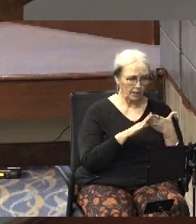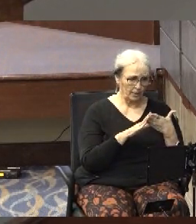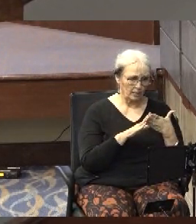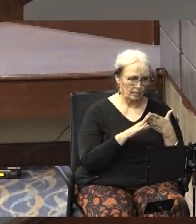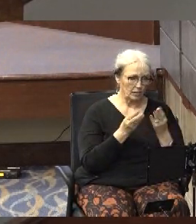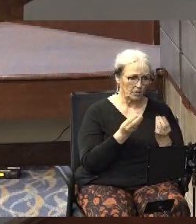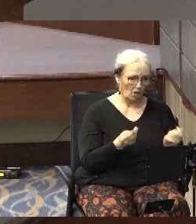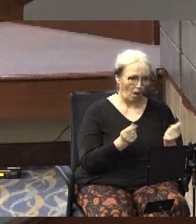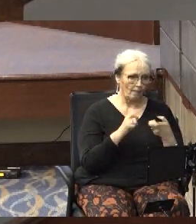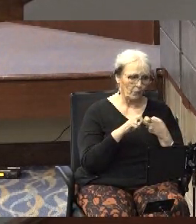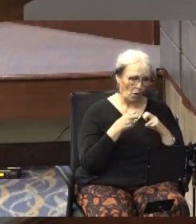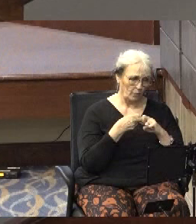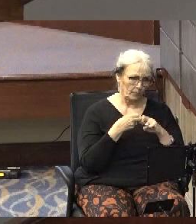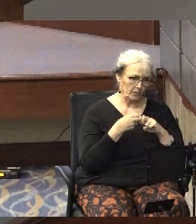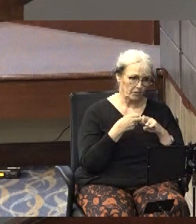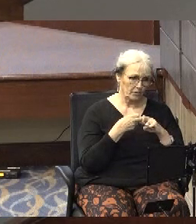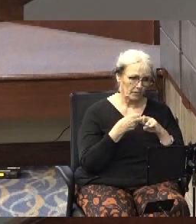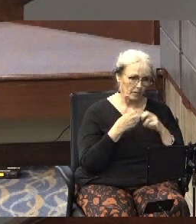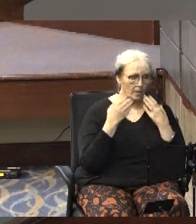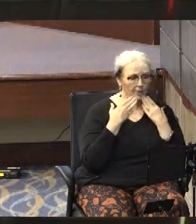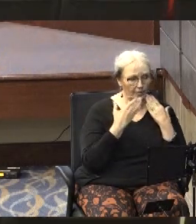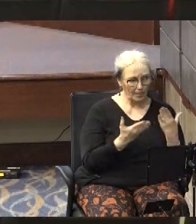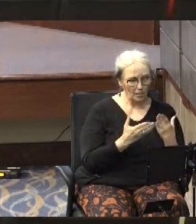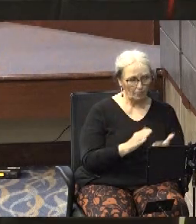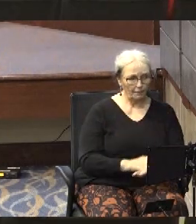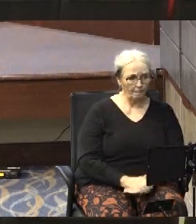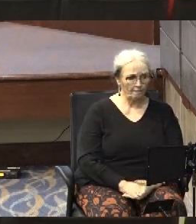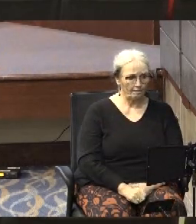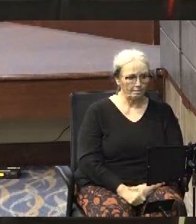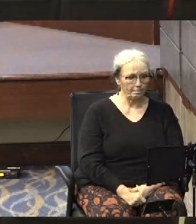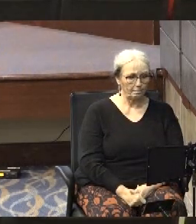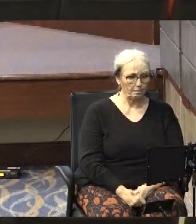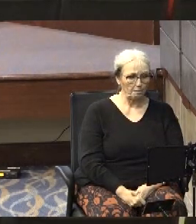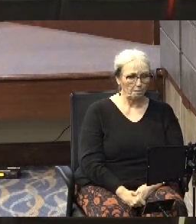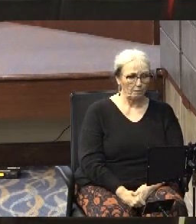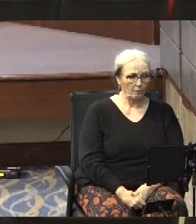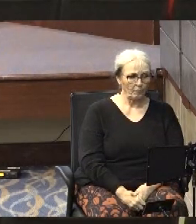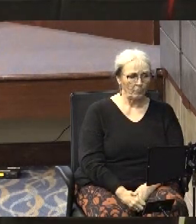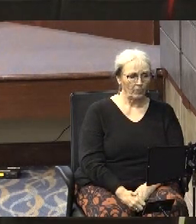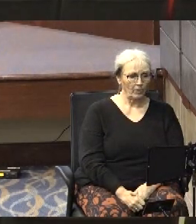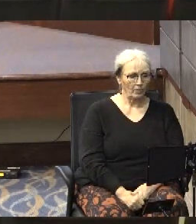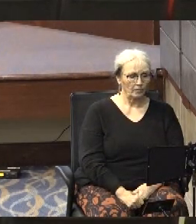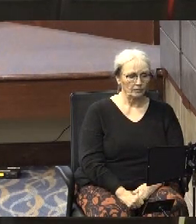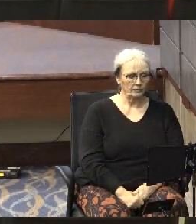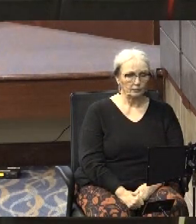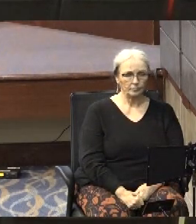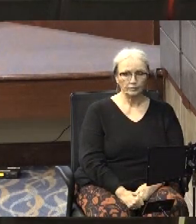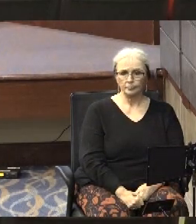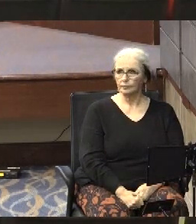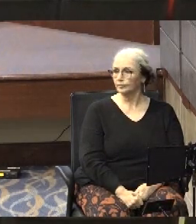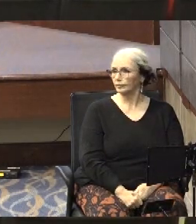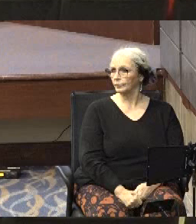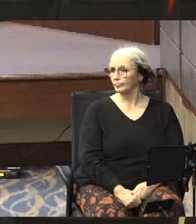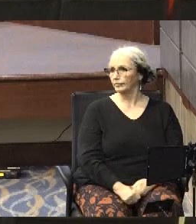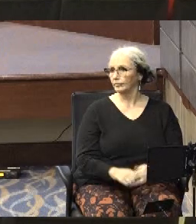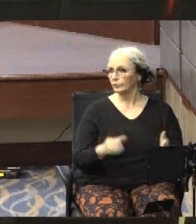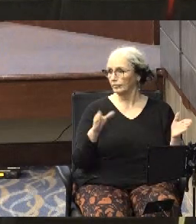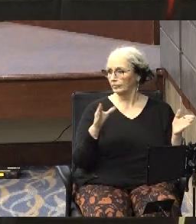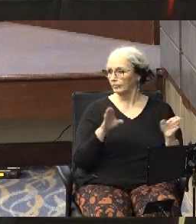problems. Thank you, sir. All right. All right. We will close the public hearing at this